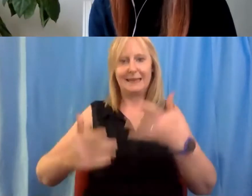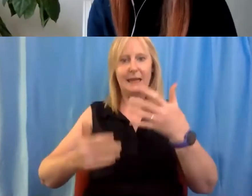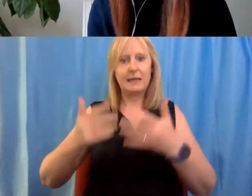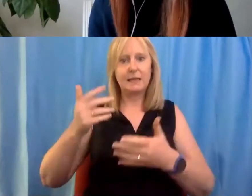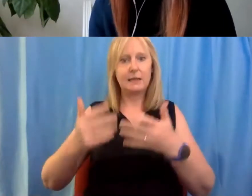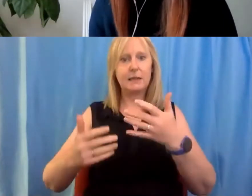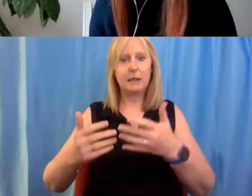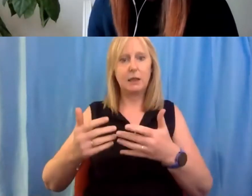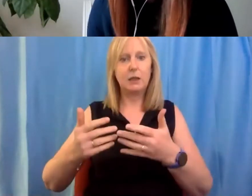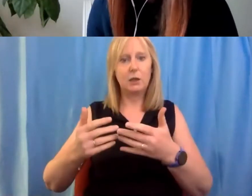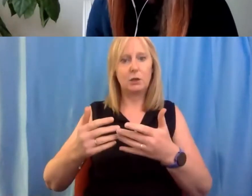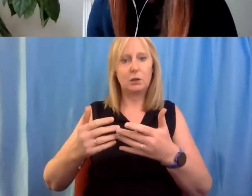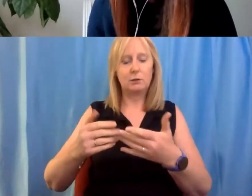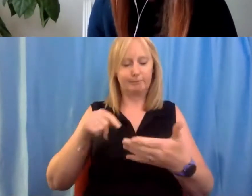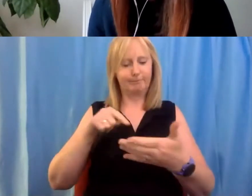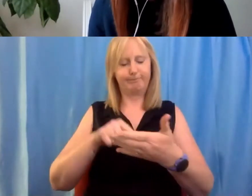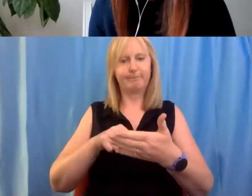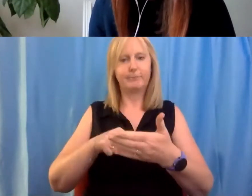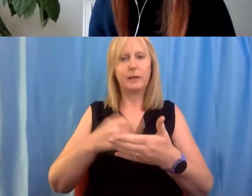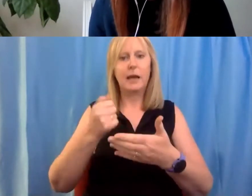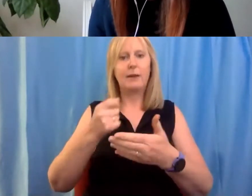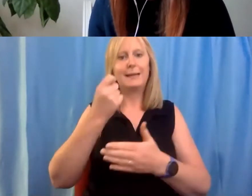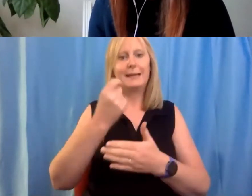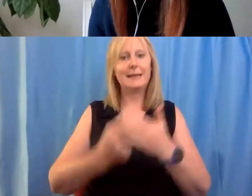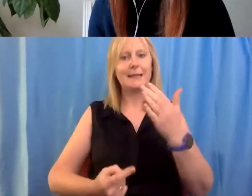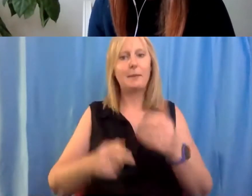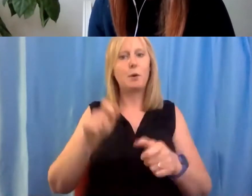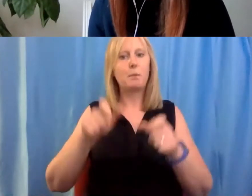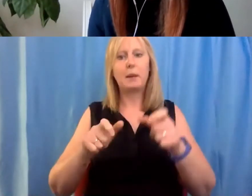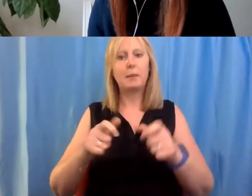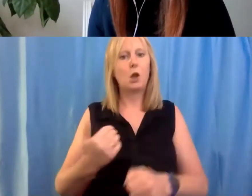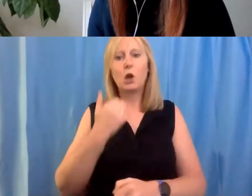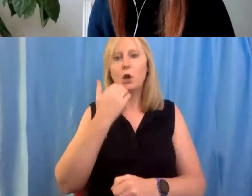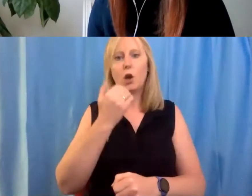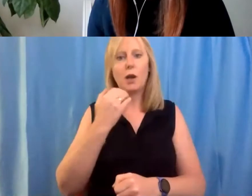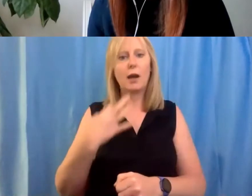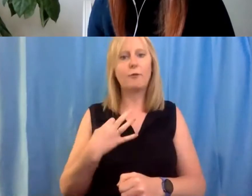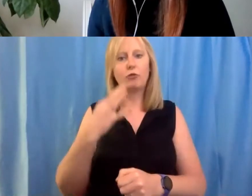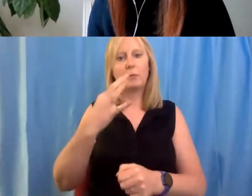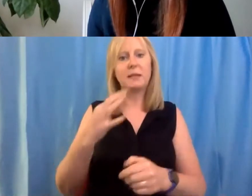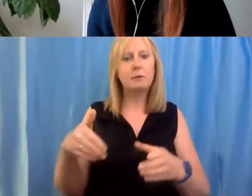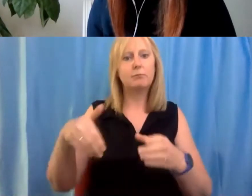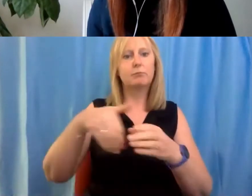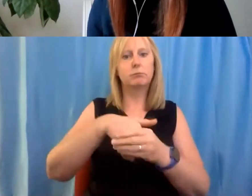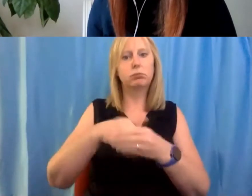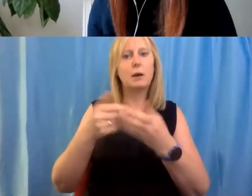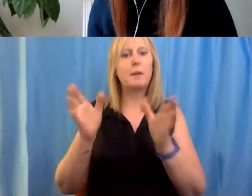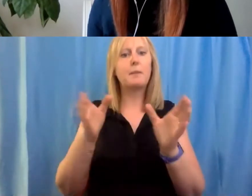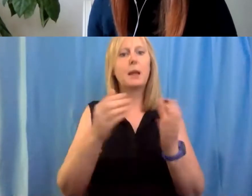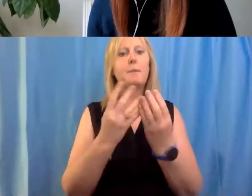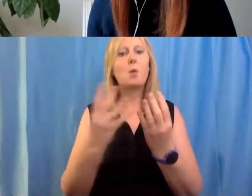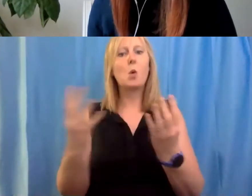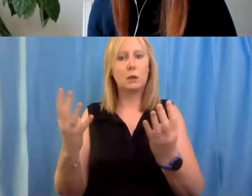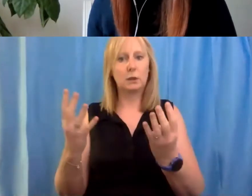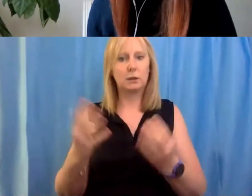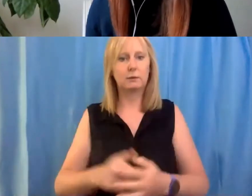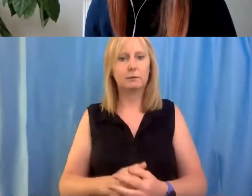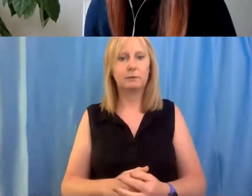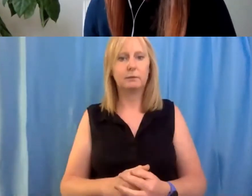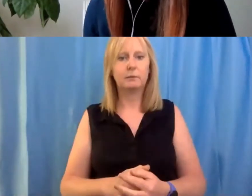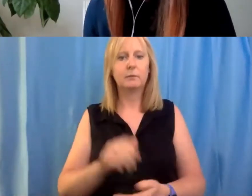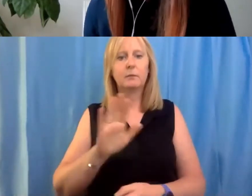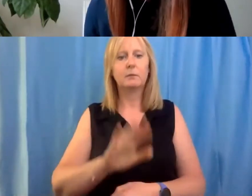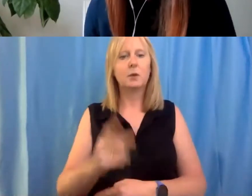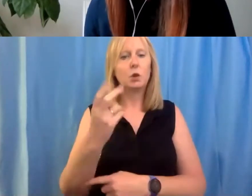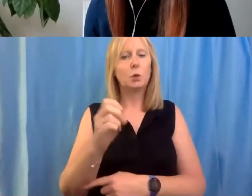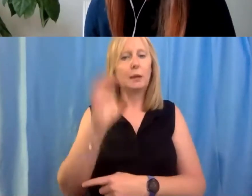disabled people are significantly underrepresented on public boards in Scotland. We know about